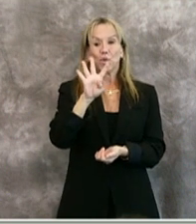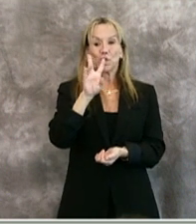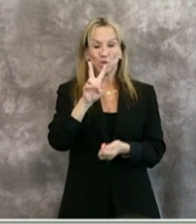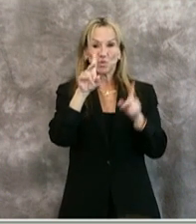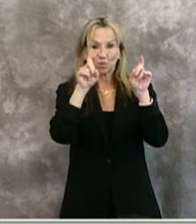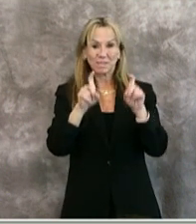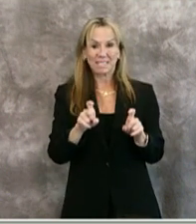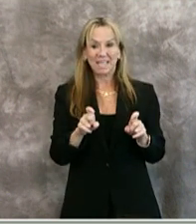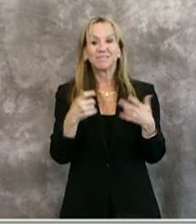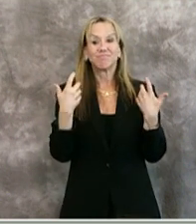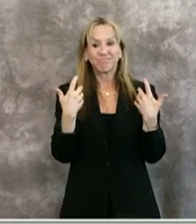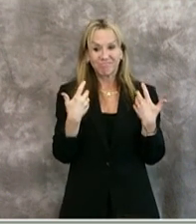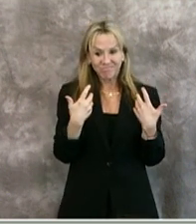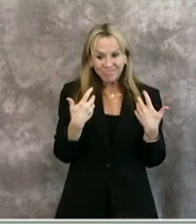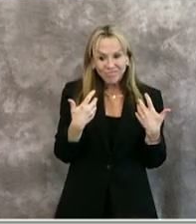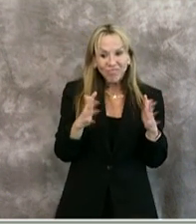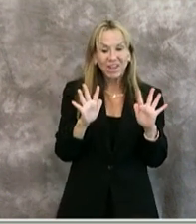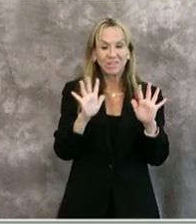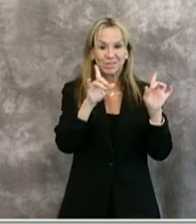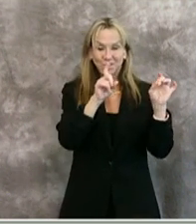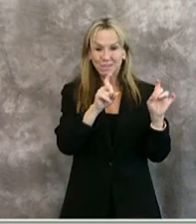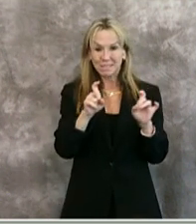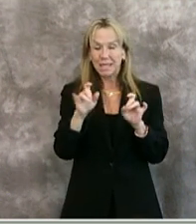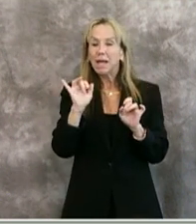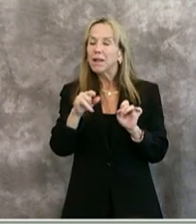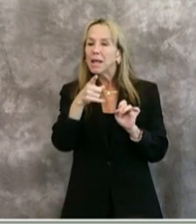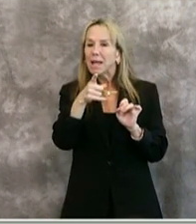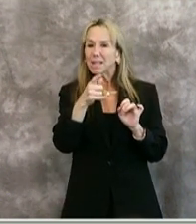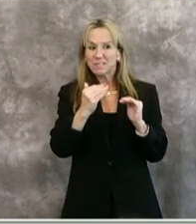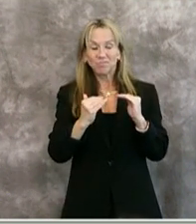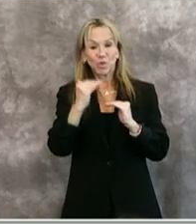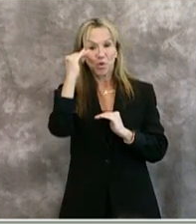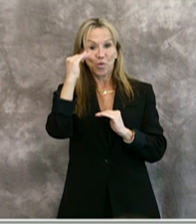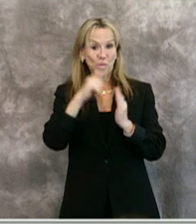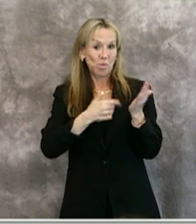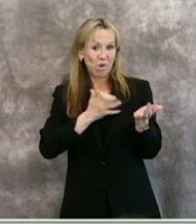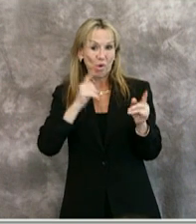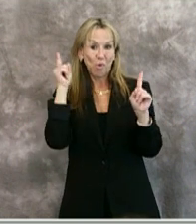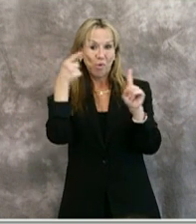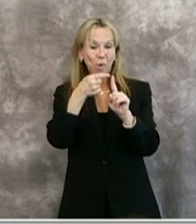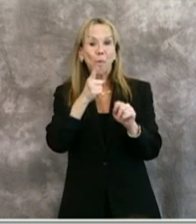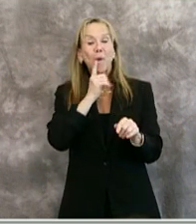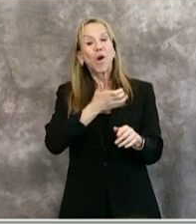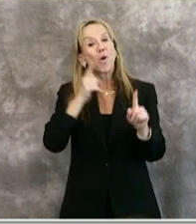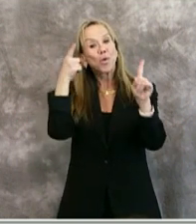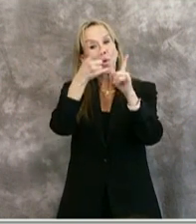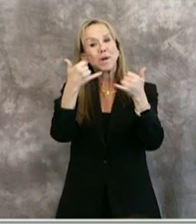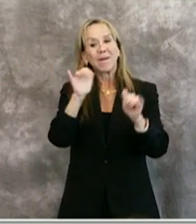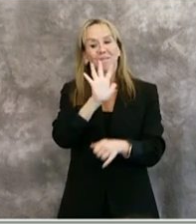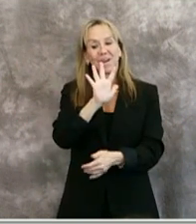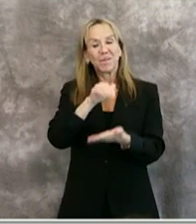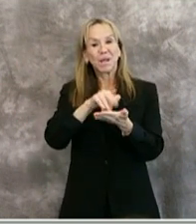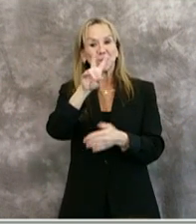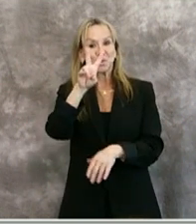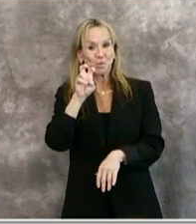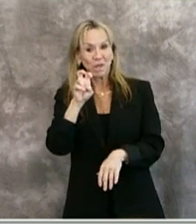6,542 tests that were performed. Again, that is above our goal, our 5,200 a day goal. It is below our 7-day average, and